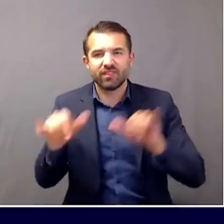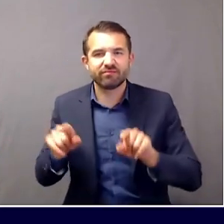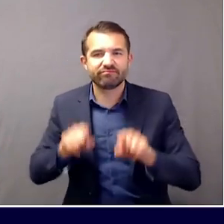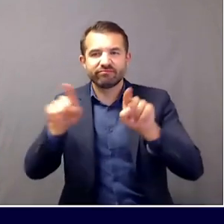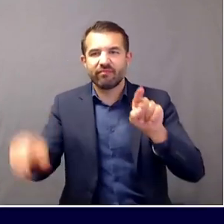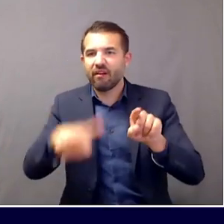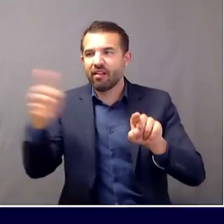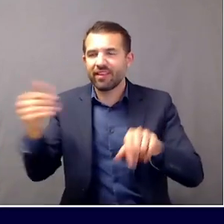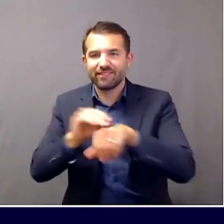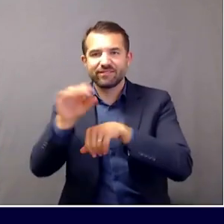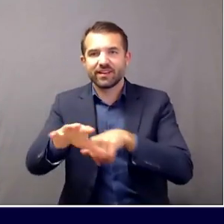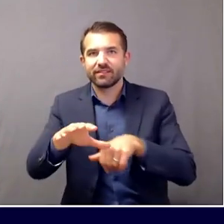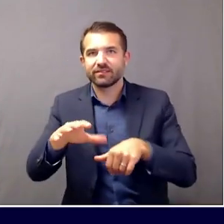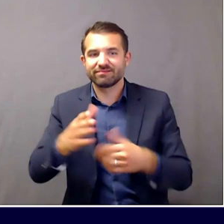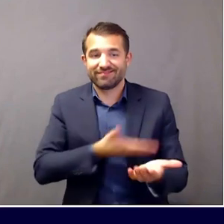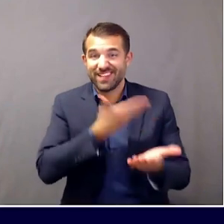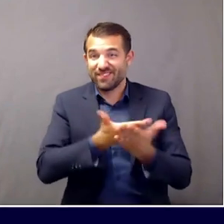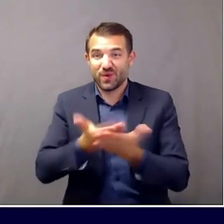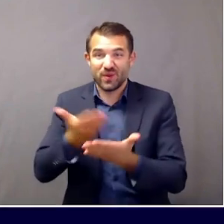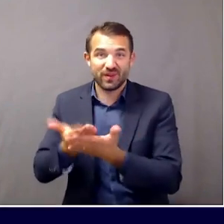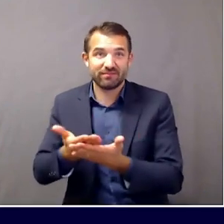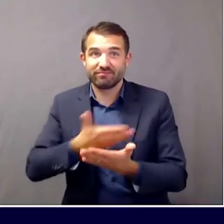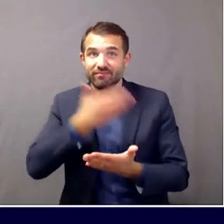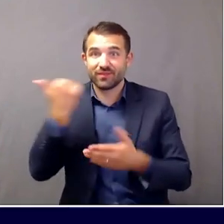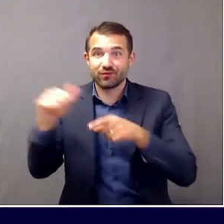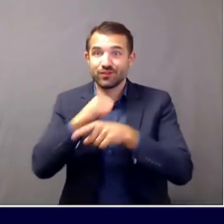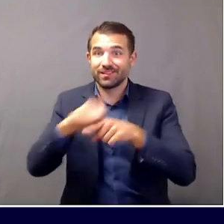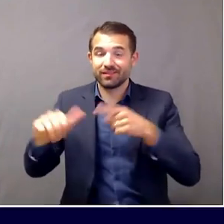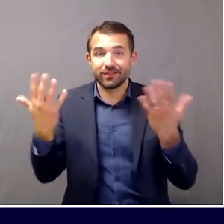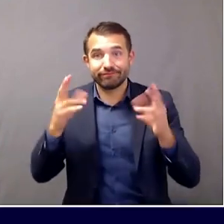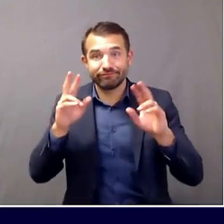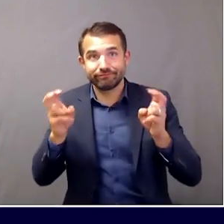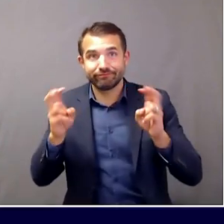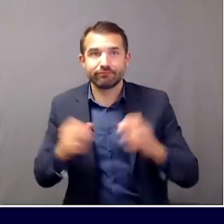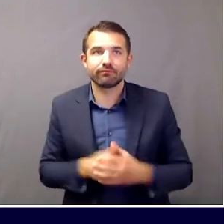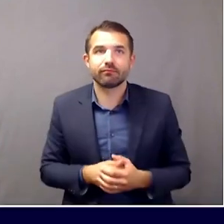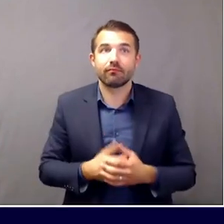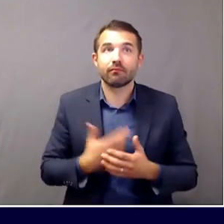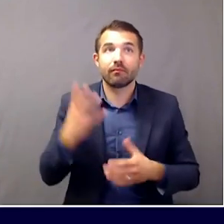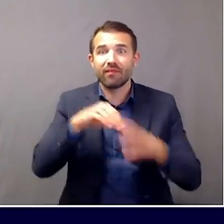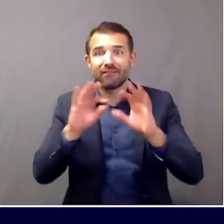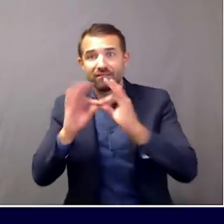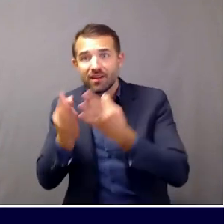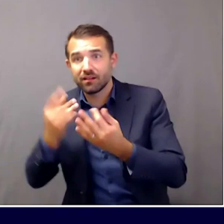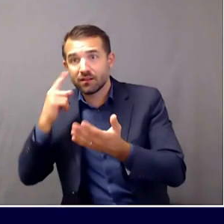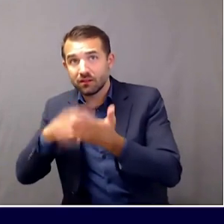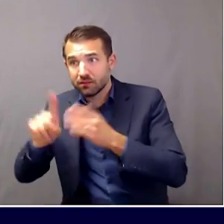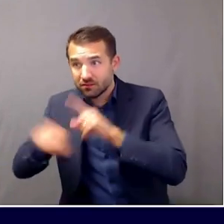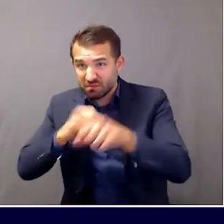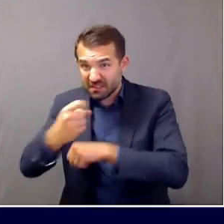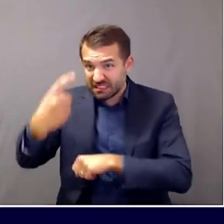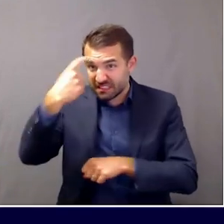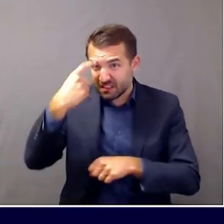at best practices, running them by stakeholders, in this case families, and trick-or-treaters to make sure that they made sense. So we think that